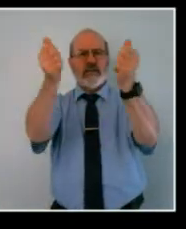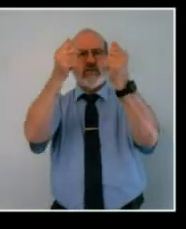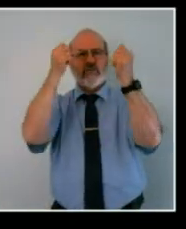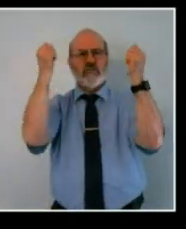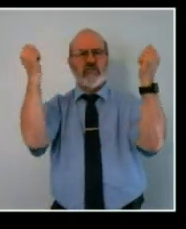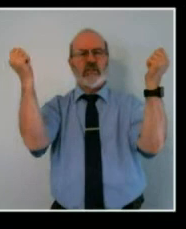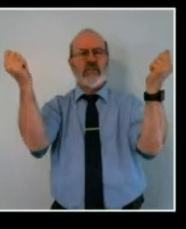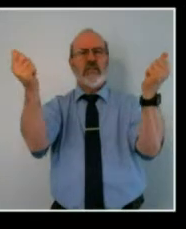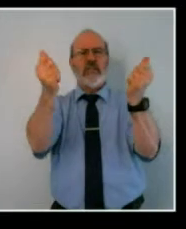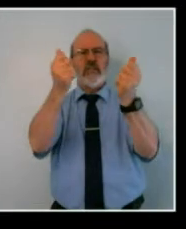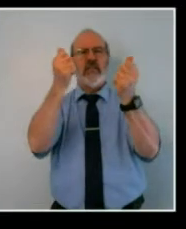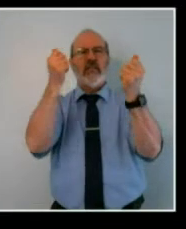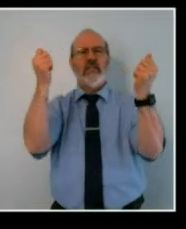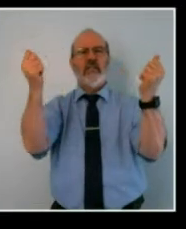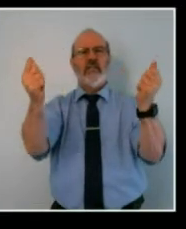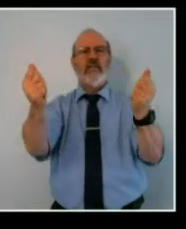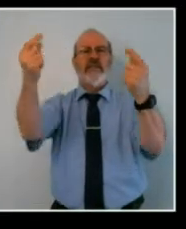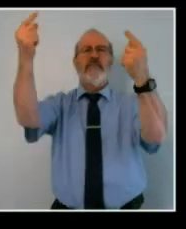victory.